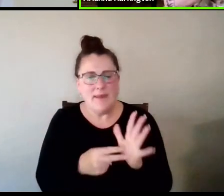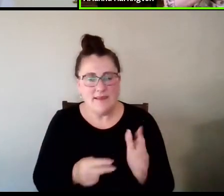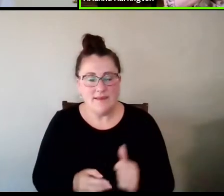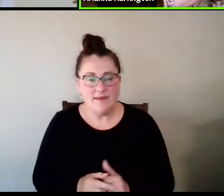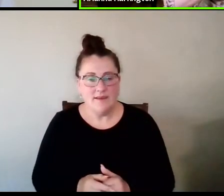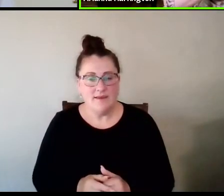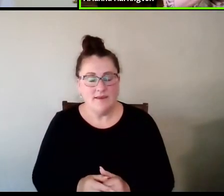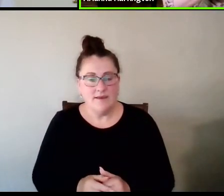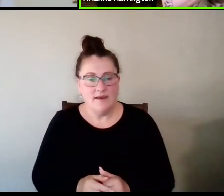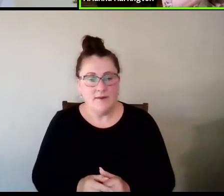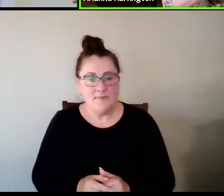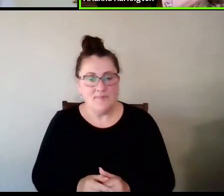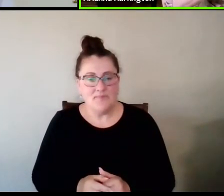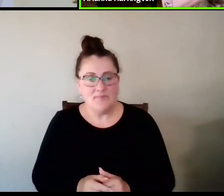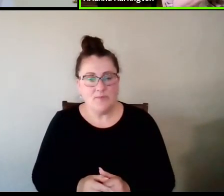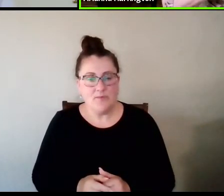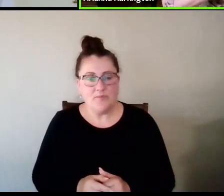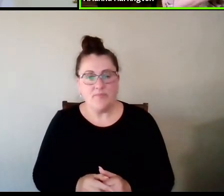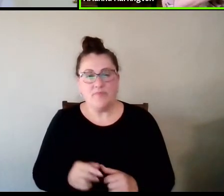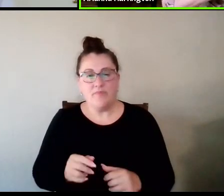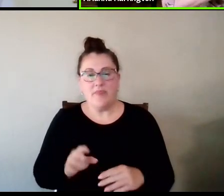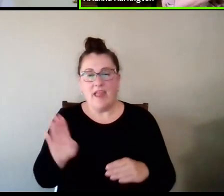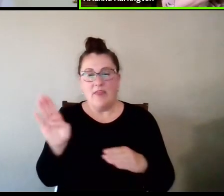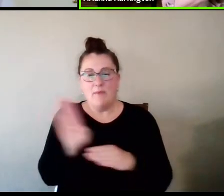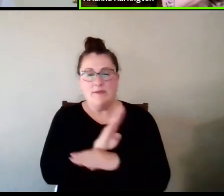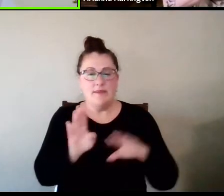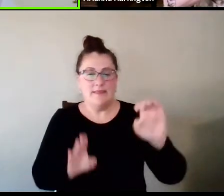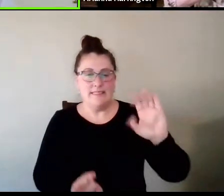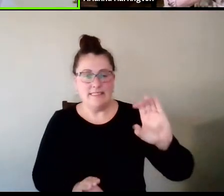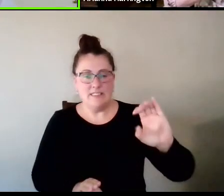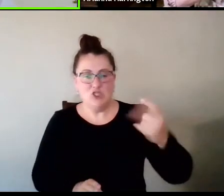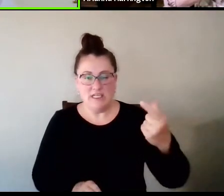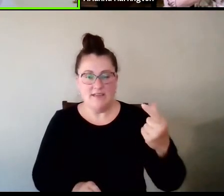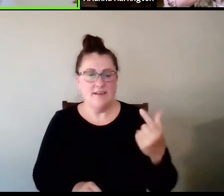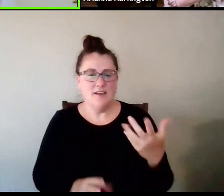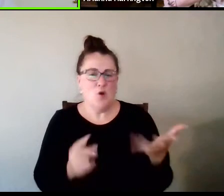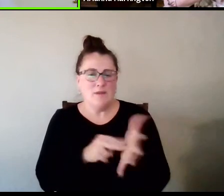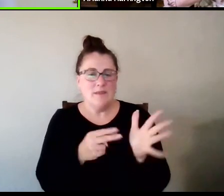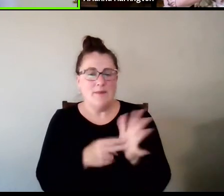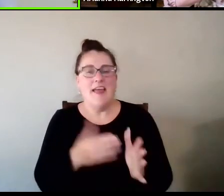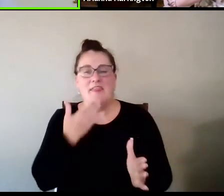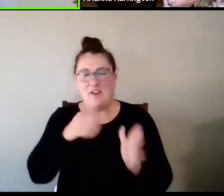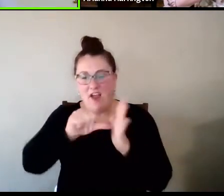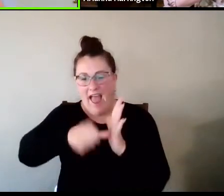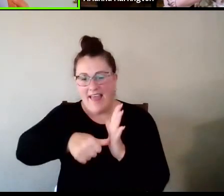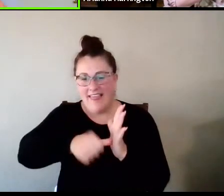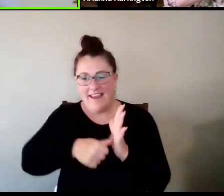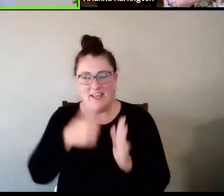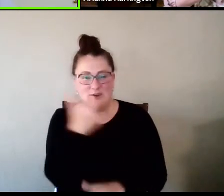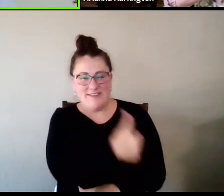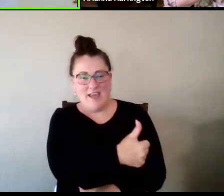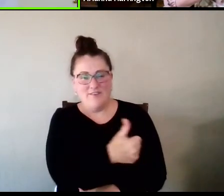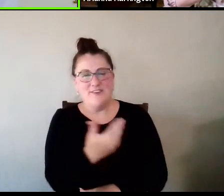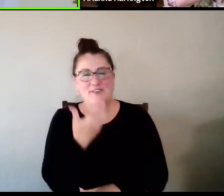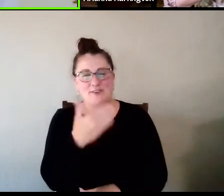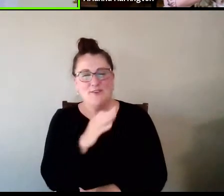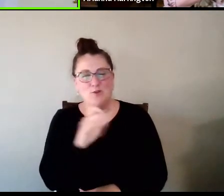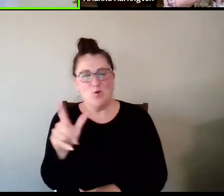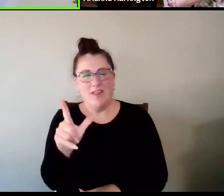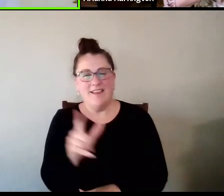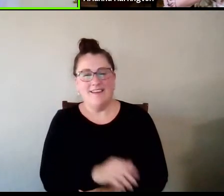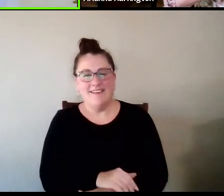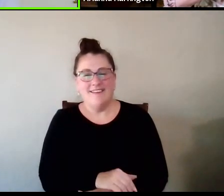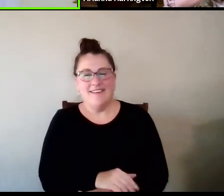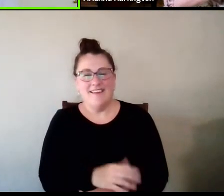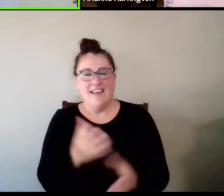the business electrocardiogram. Yeah, thank you for highlighting this. You yourself have very good tools, you know,